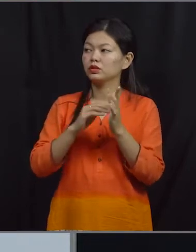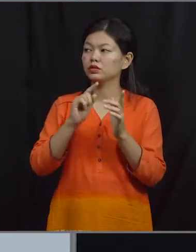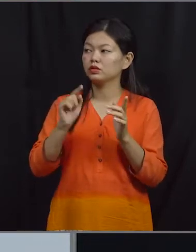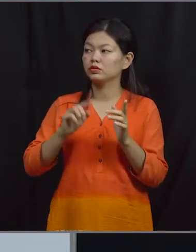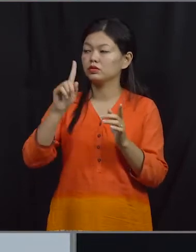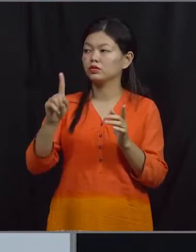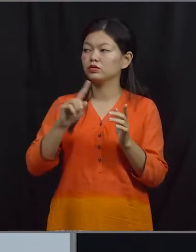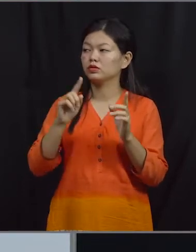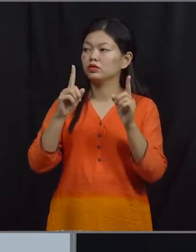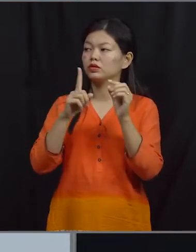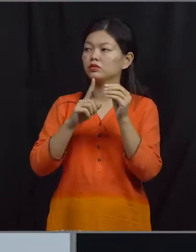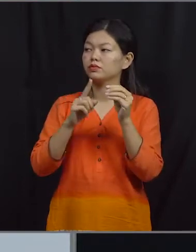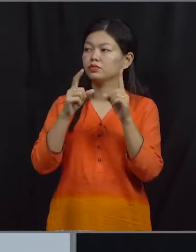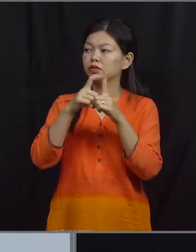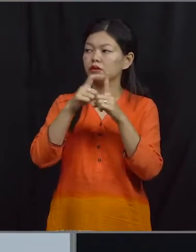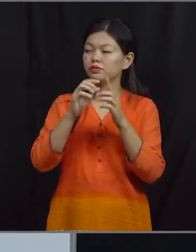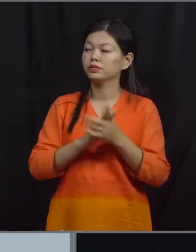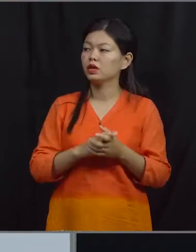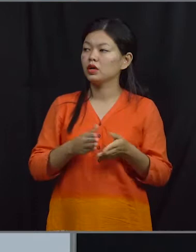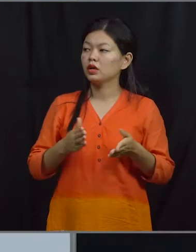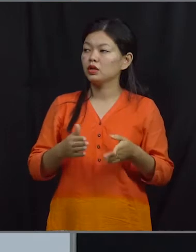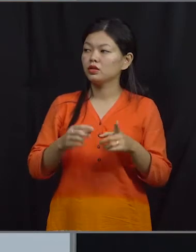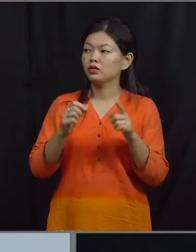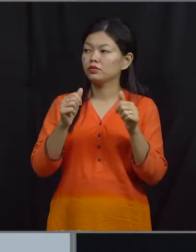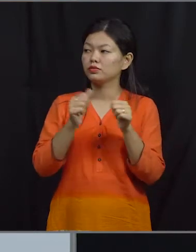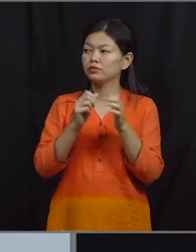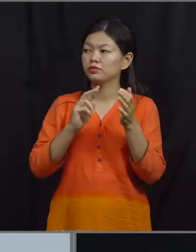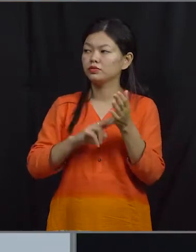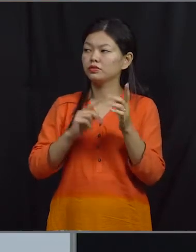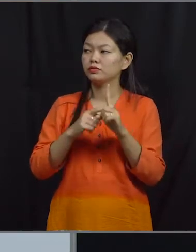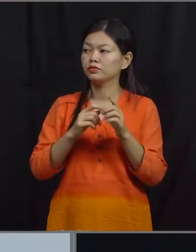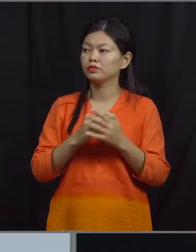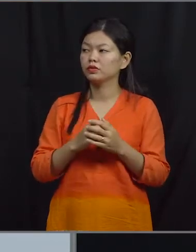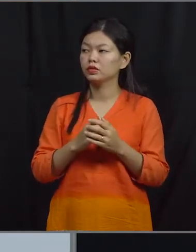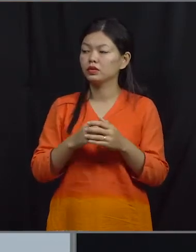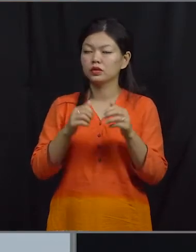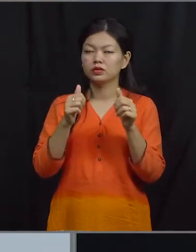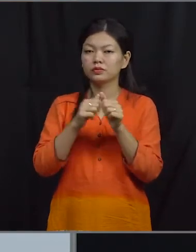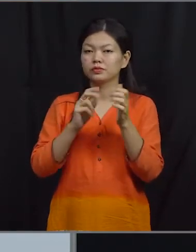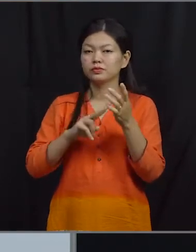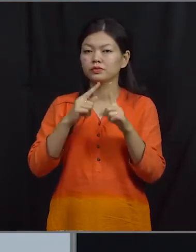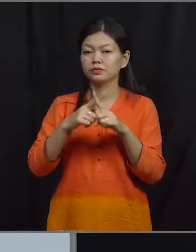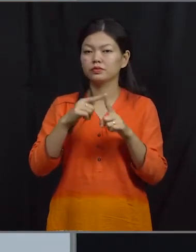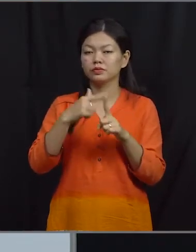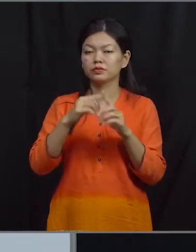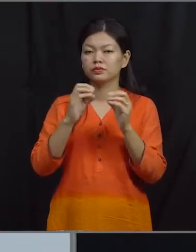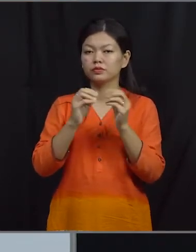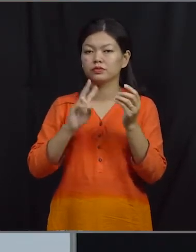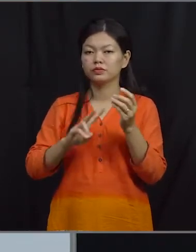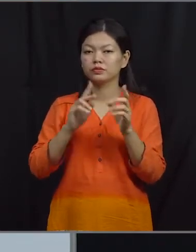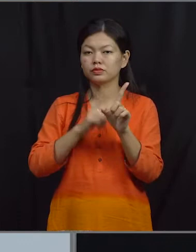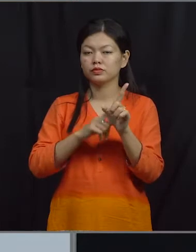plus c2z equal to d2, and a3x plus b3y